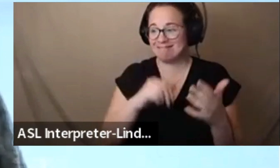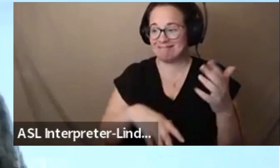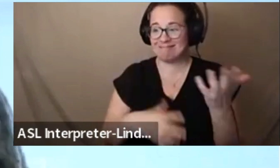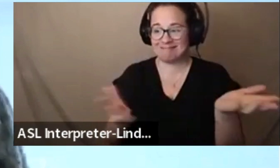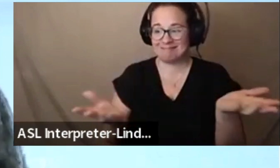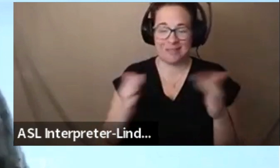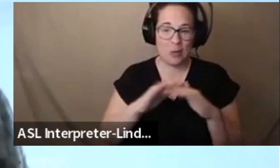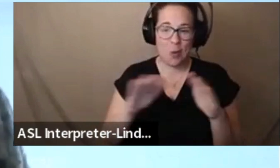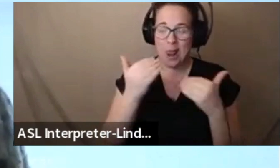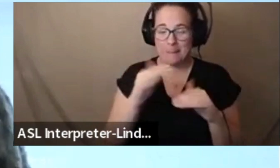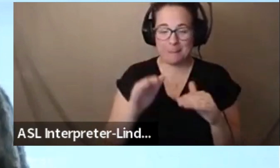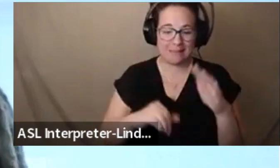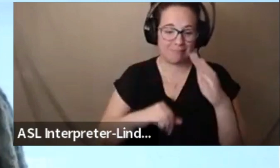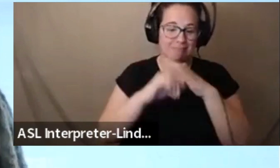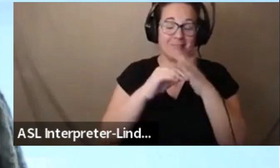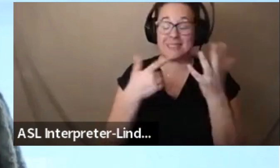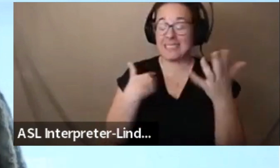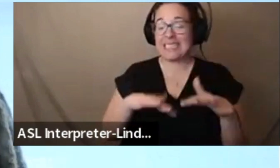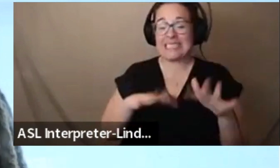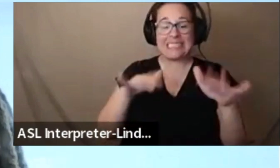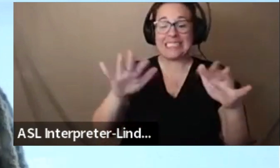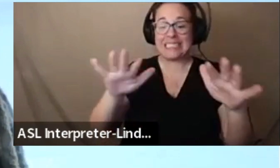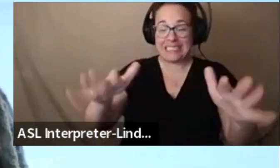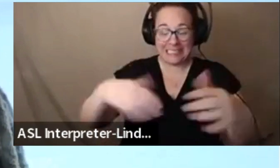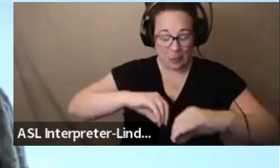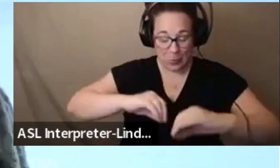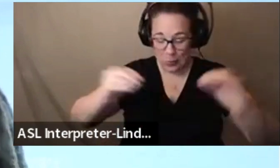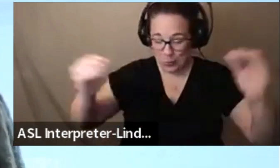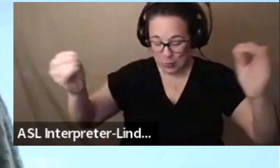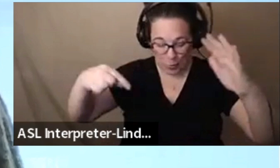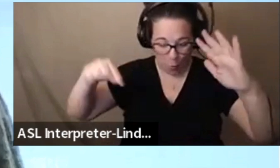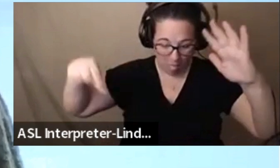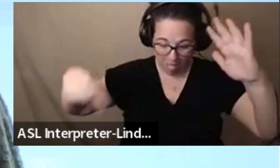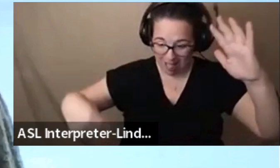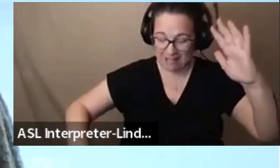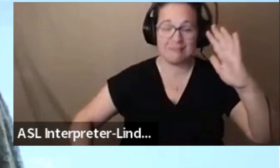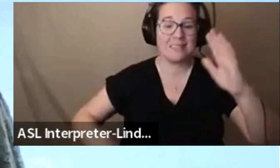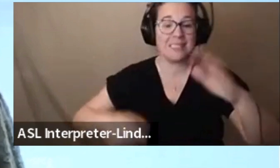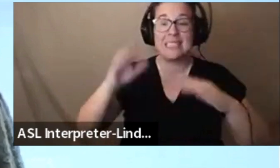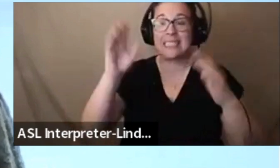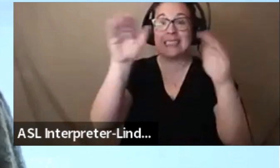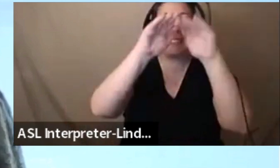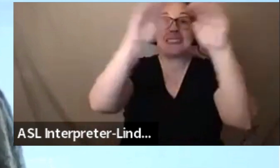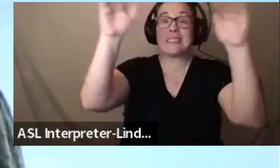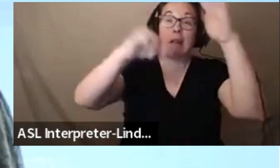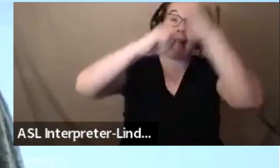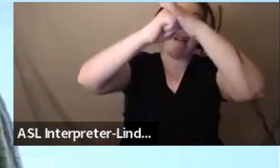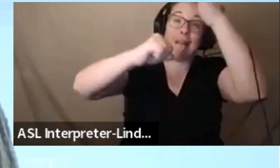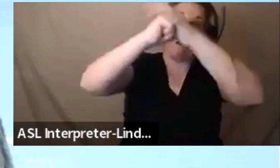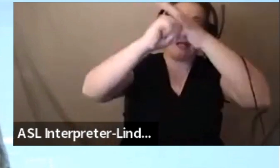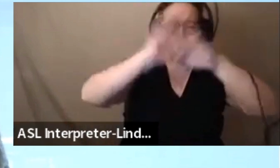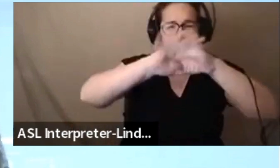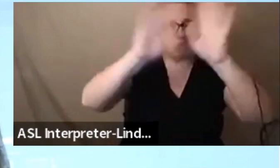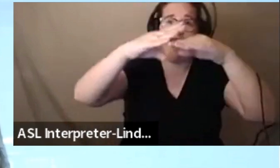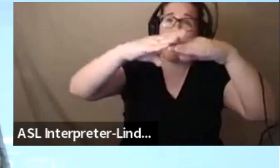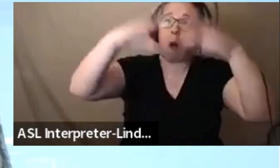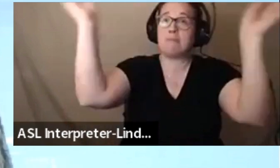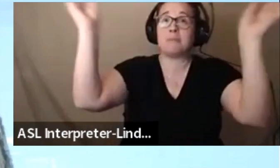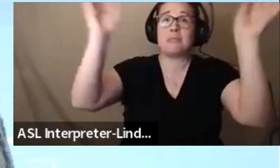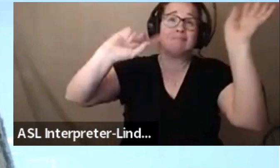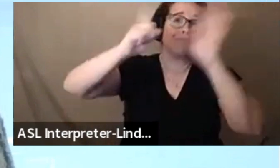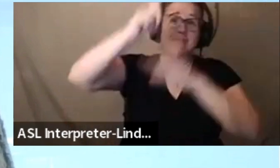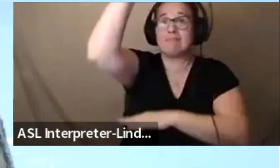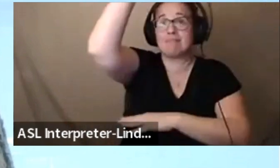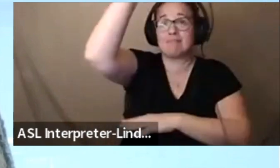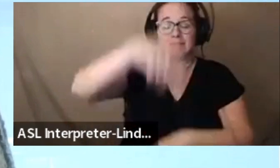a 13-year-old girl in love at first sight and insane with lust, or an